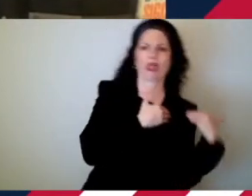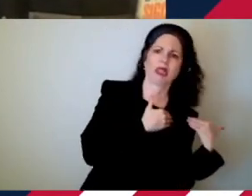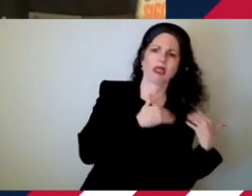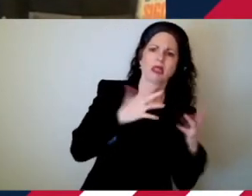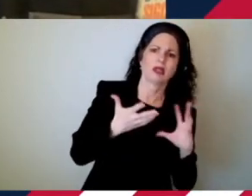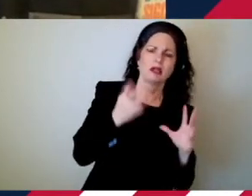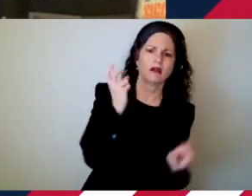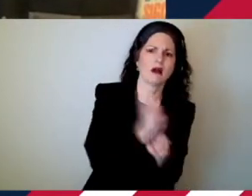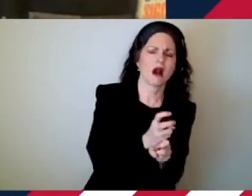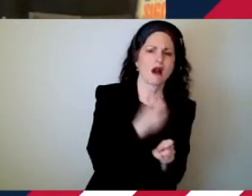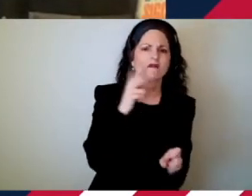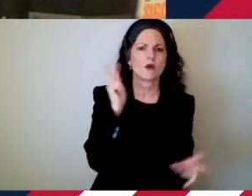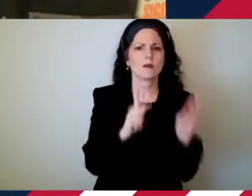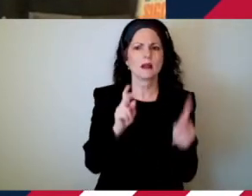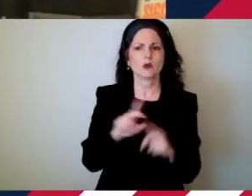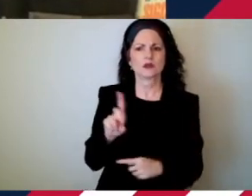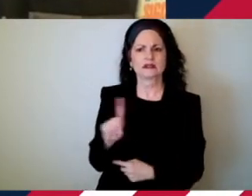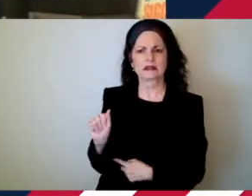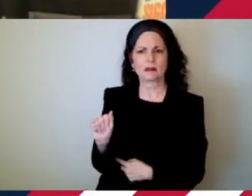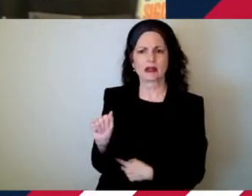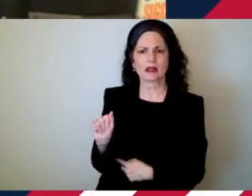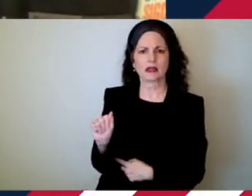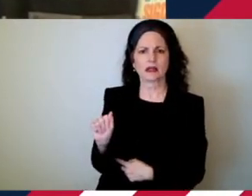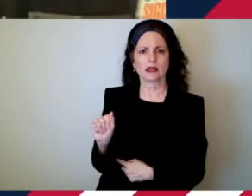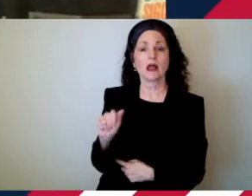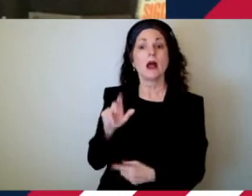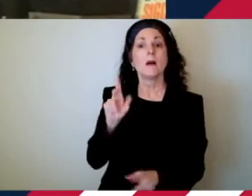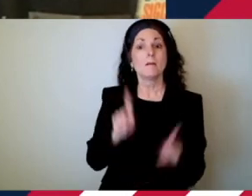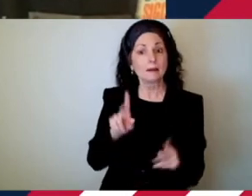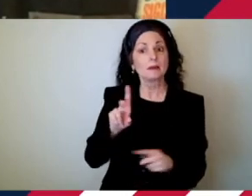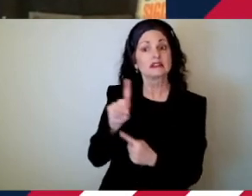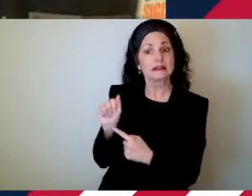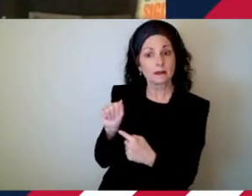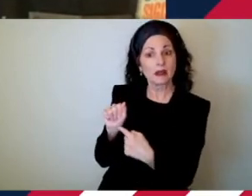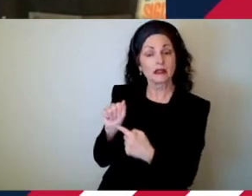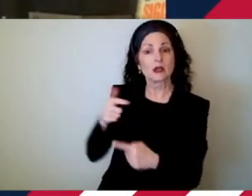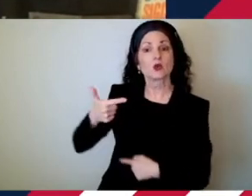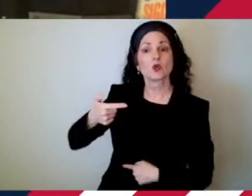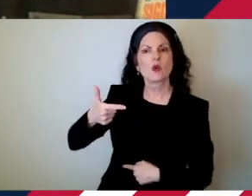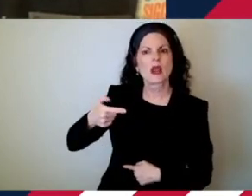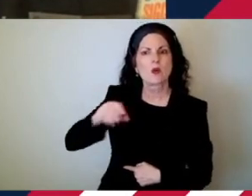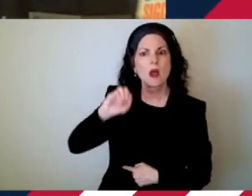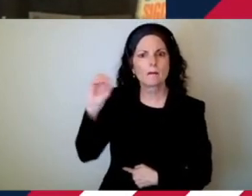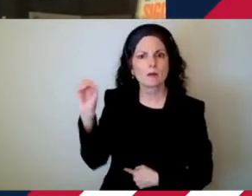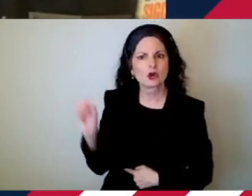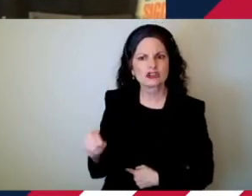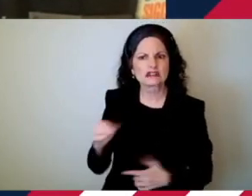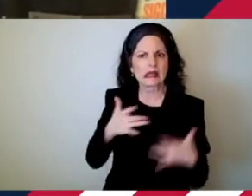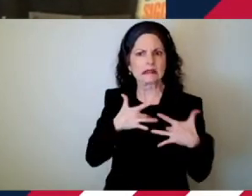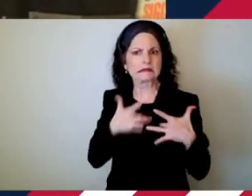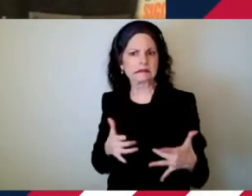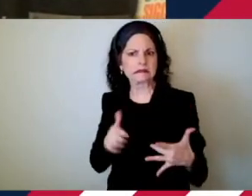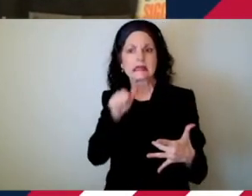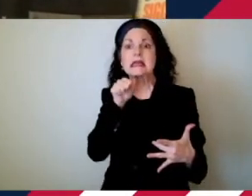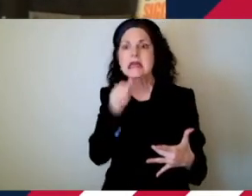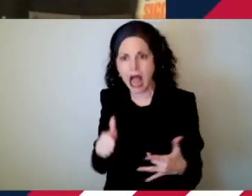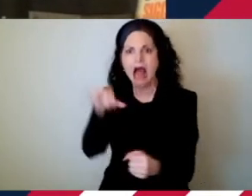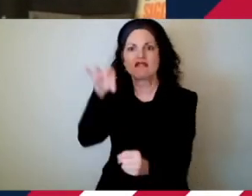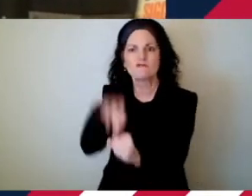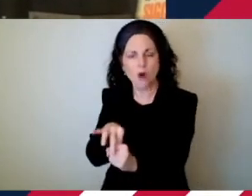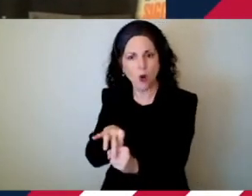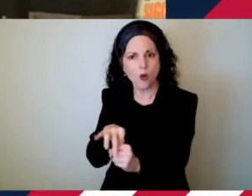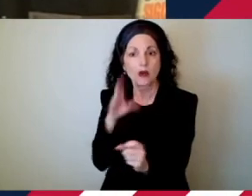with disabilities are up to 21% less likely to vote, and this participation gap is even worse in caucuses.